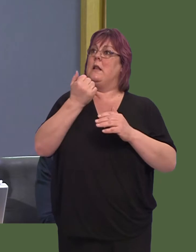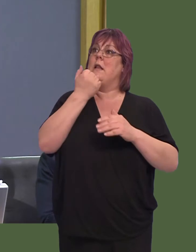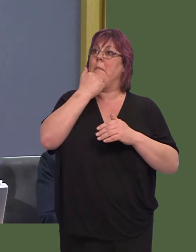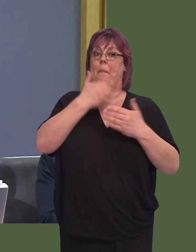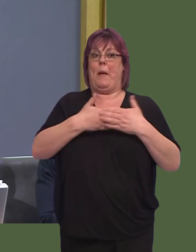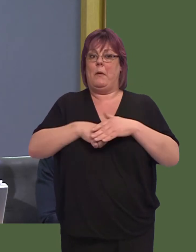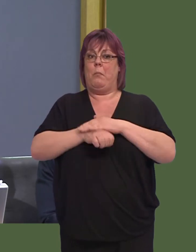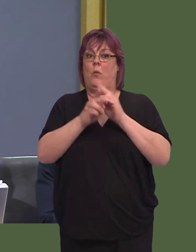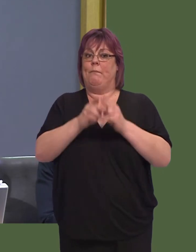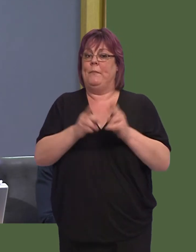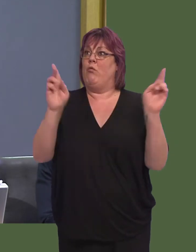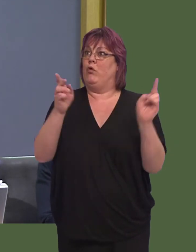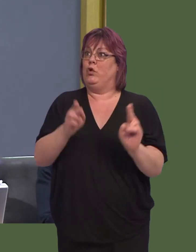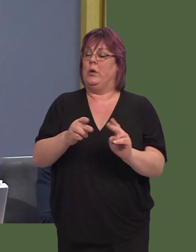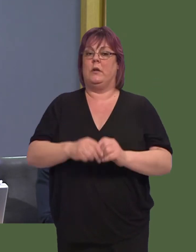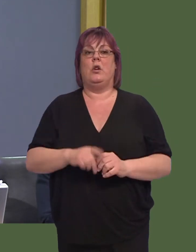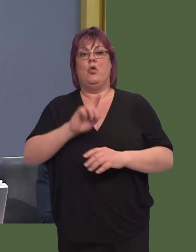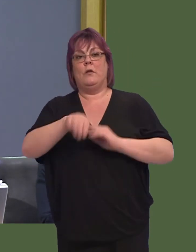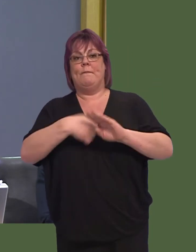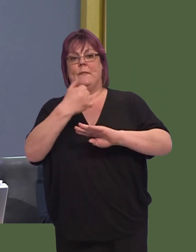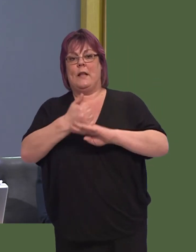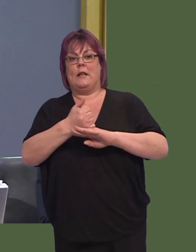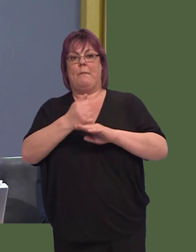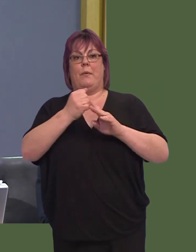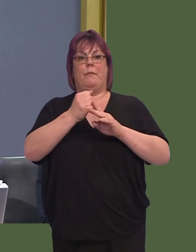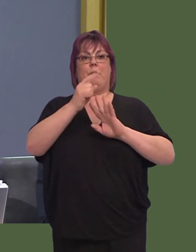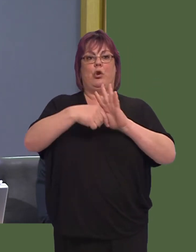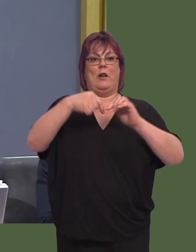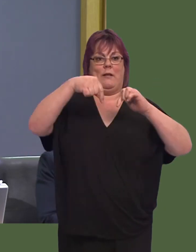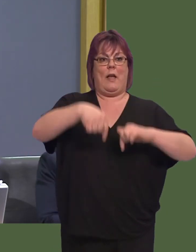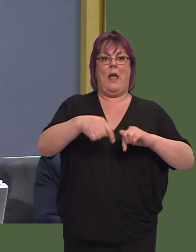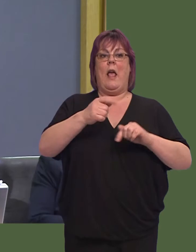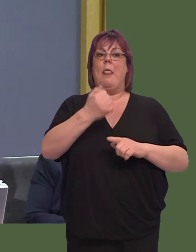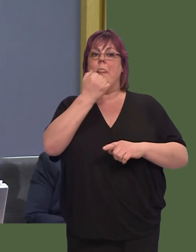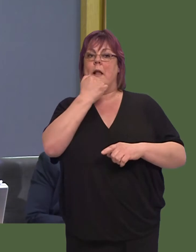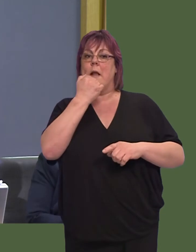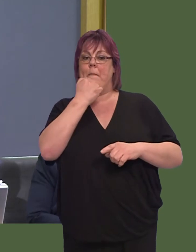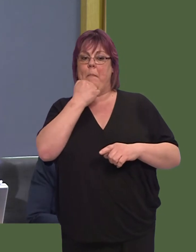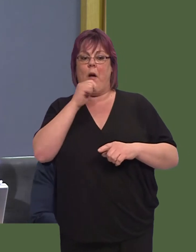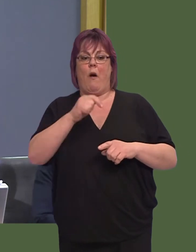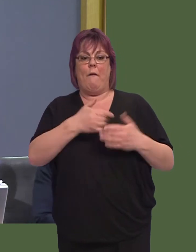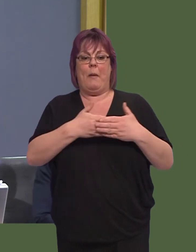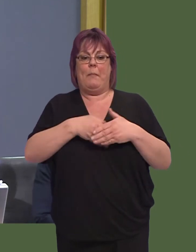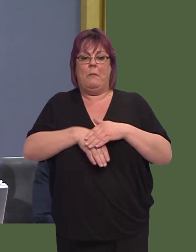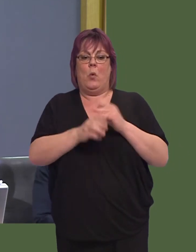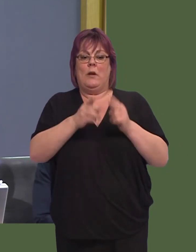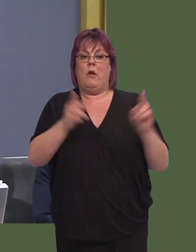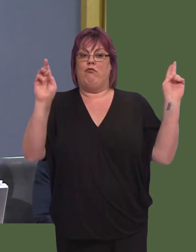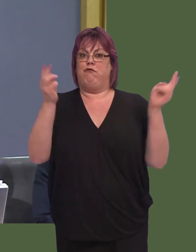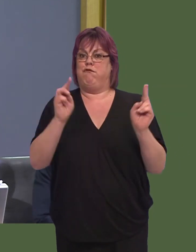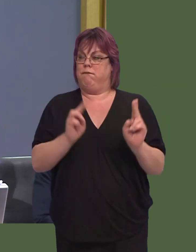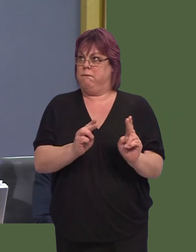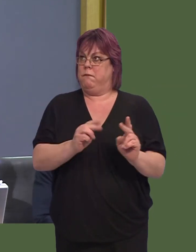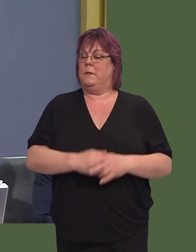was instrumental in bringing the study to Gwent, and stillbirth rates dropped between 25% and 50% in the first